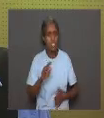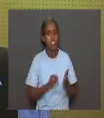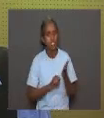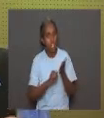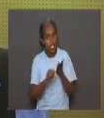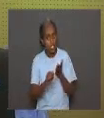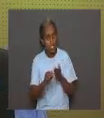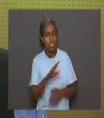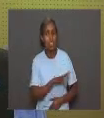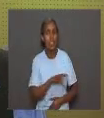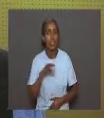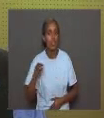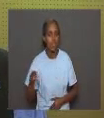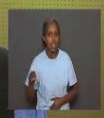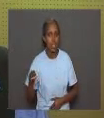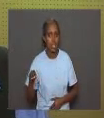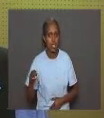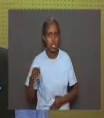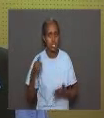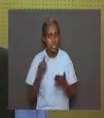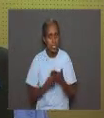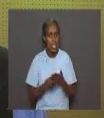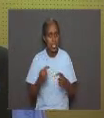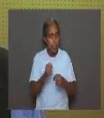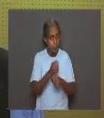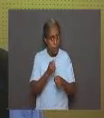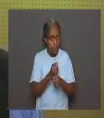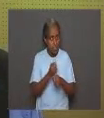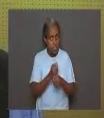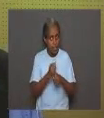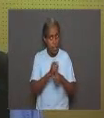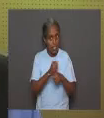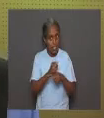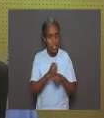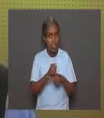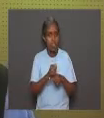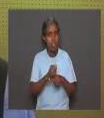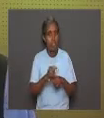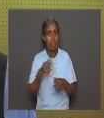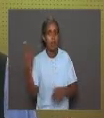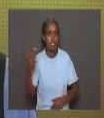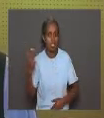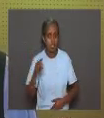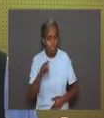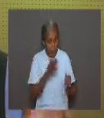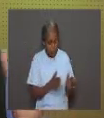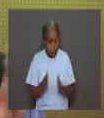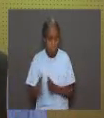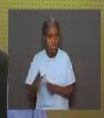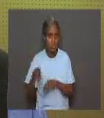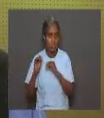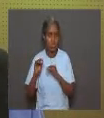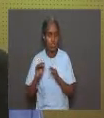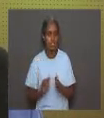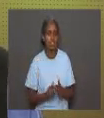tangents, and their practical applications. Are you ready, students?